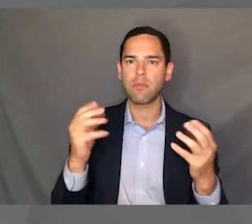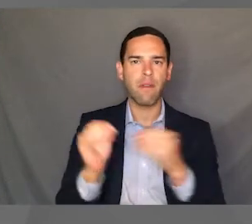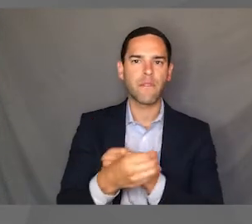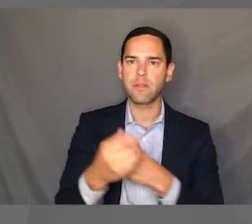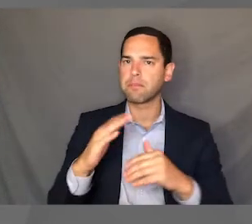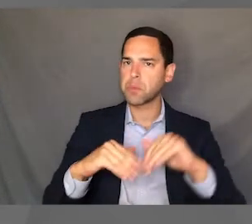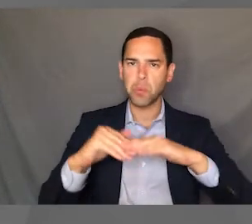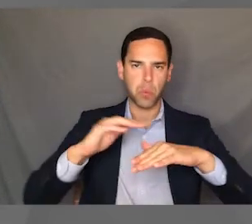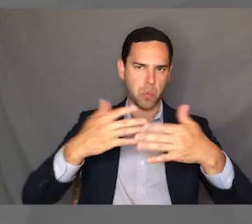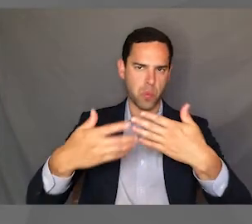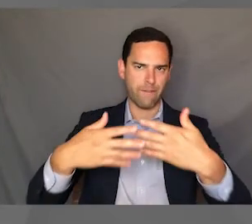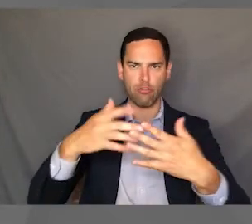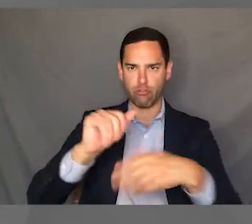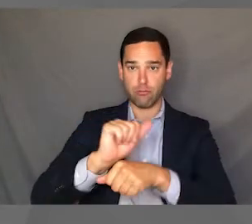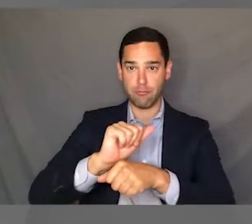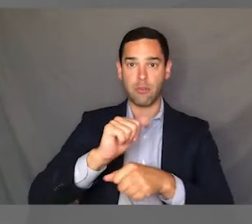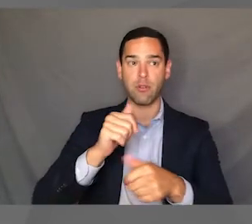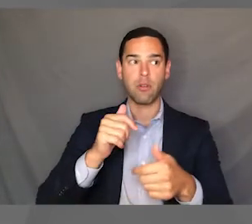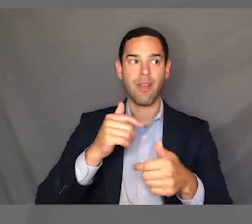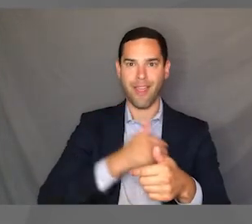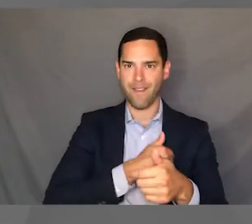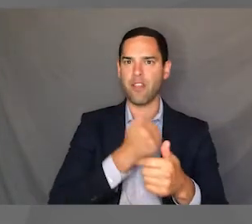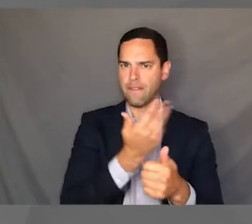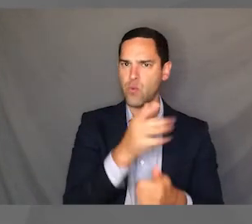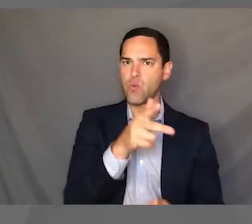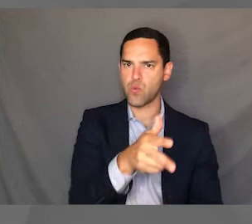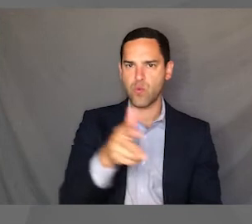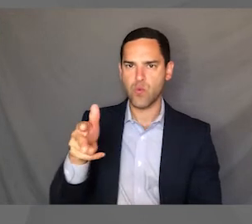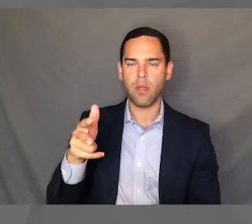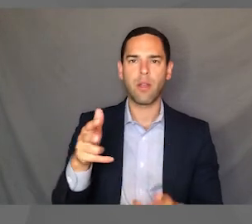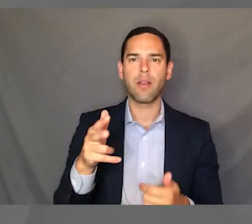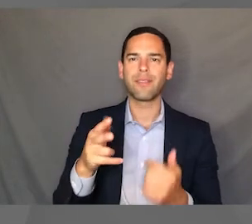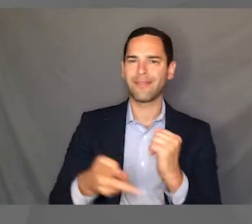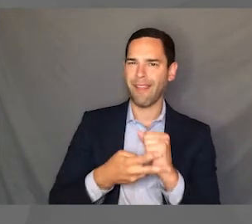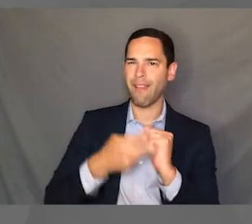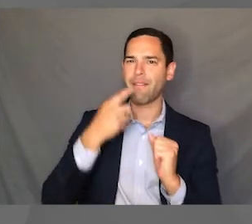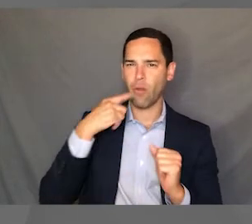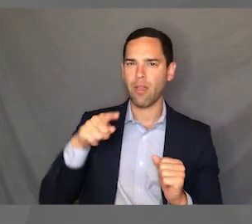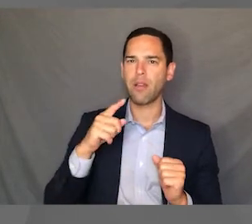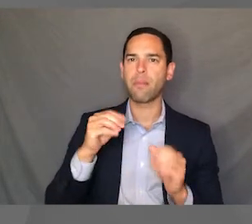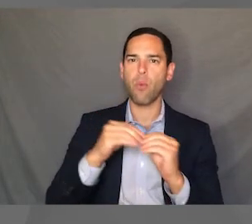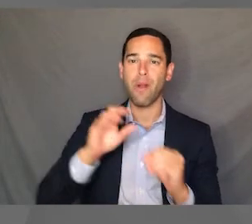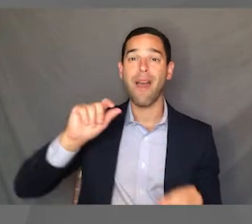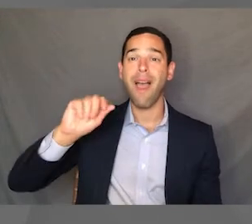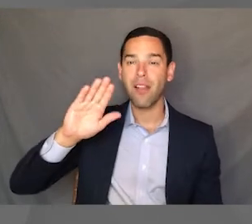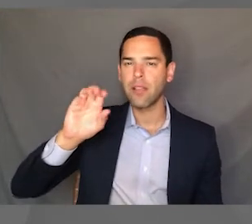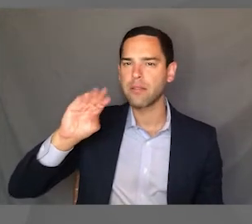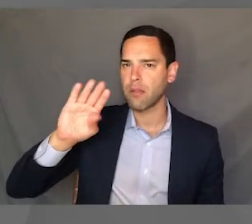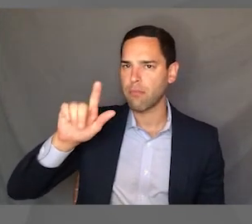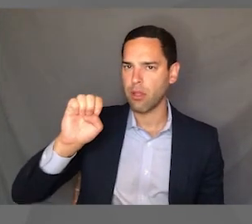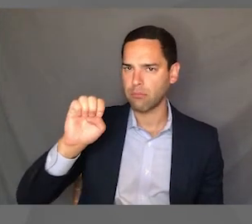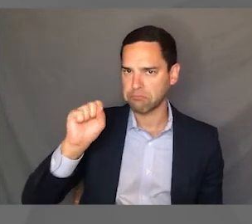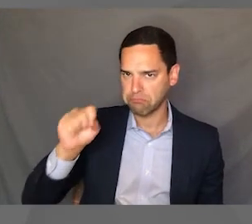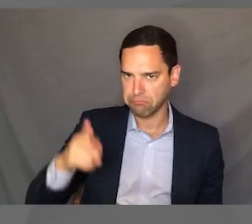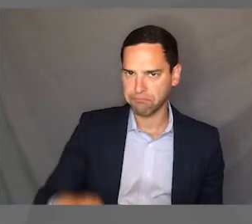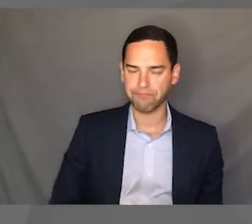more accessible. All right. So again, if we're talking about a thing, it's accessible. All right. You hear this a